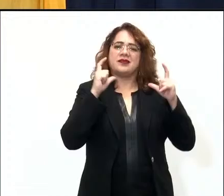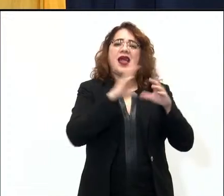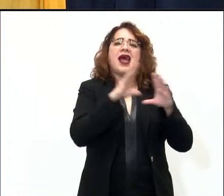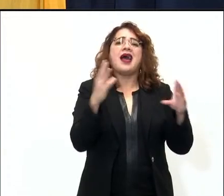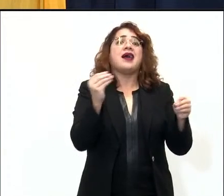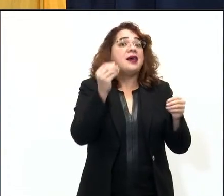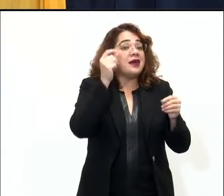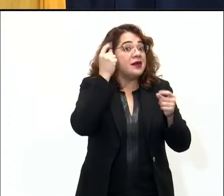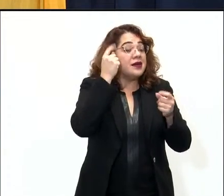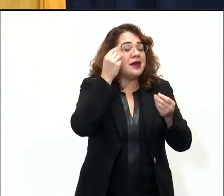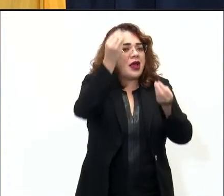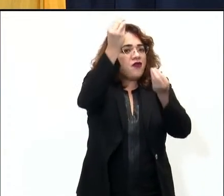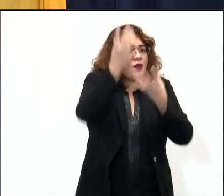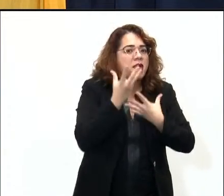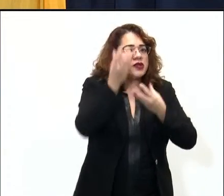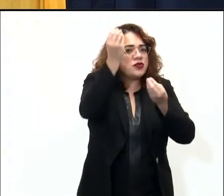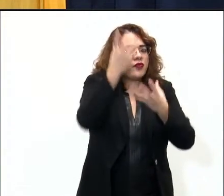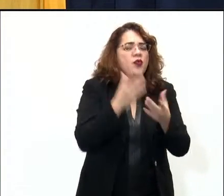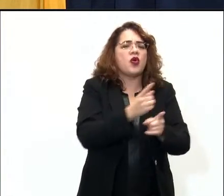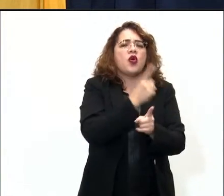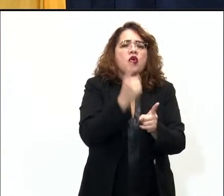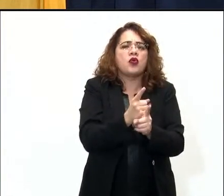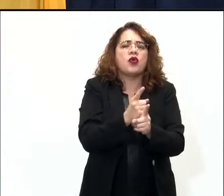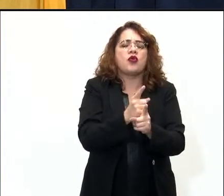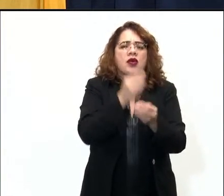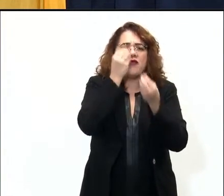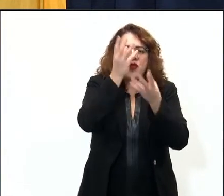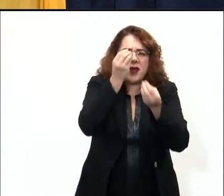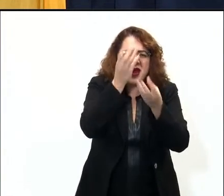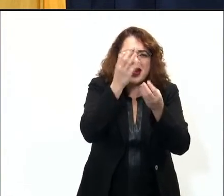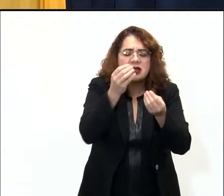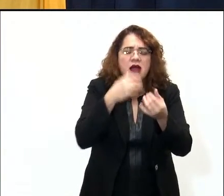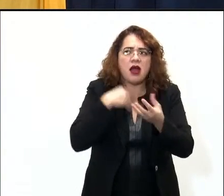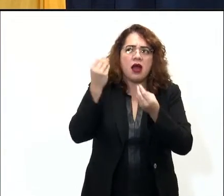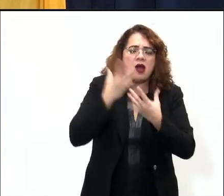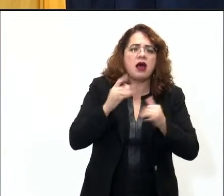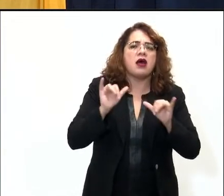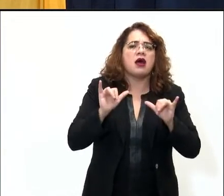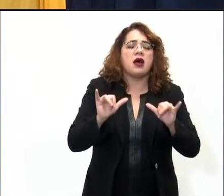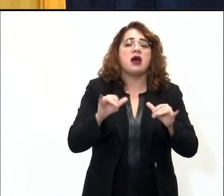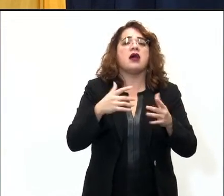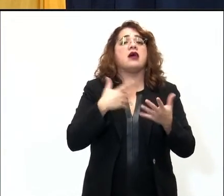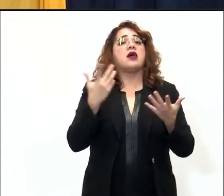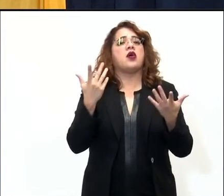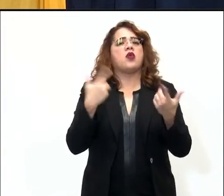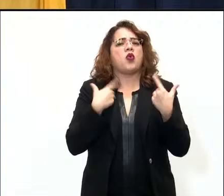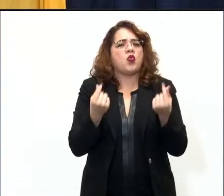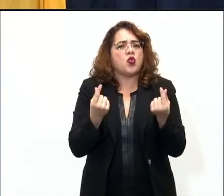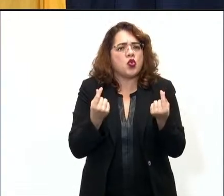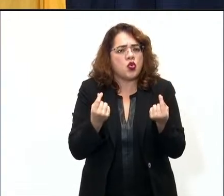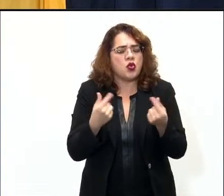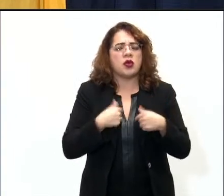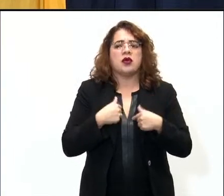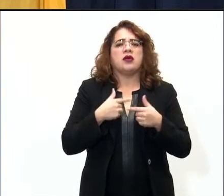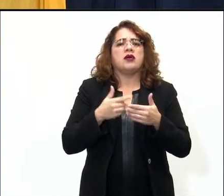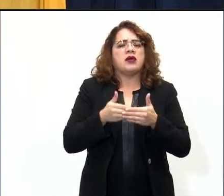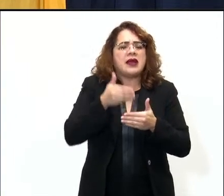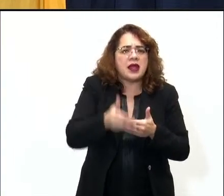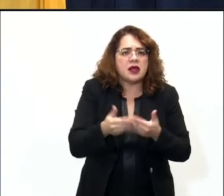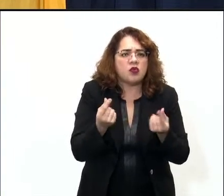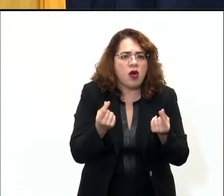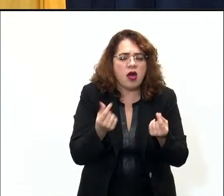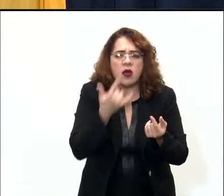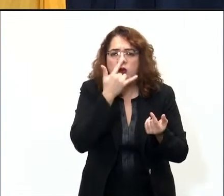vaccinations, first and foremost, what we're doing, how it's going, and where and what's next. And so I want to talk a little bit